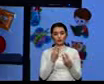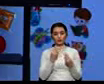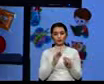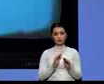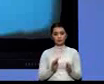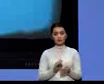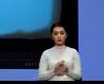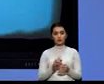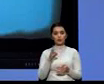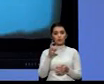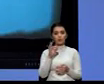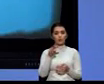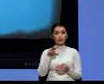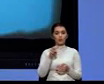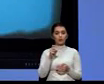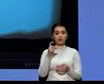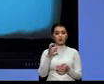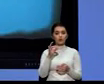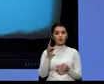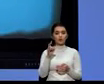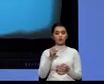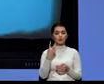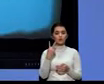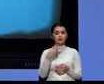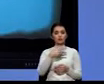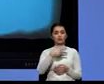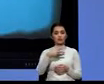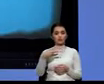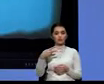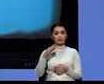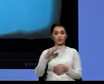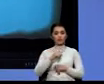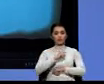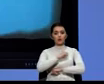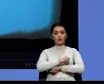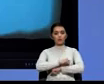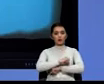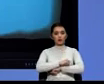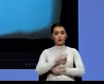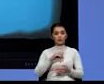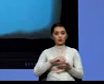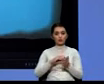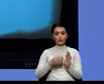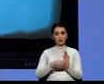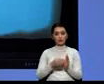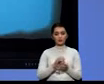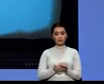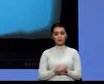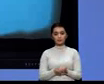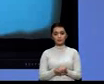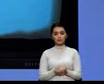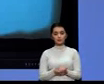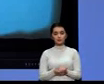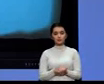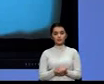unutmang. Boloxona imoratning ikkinchi qavati va shu ikkinchi qavatdagi xona.